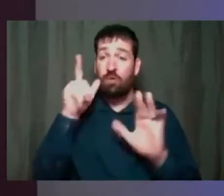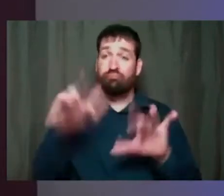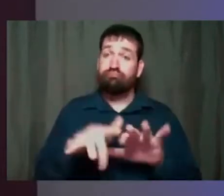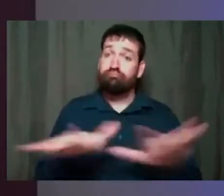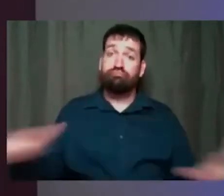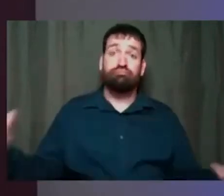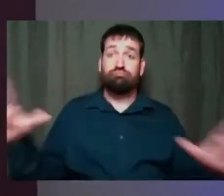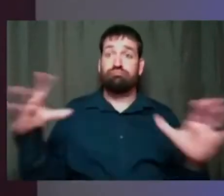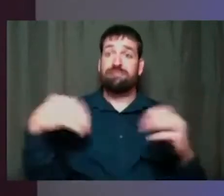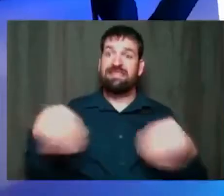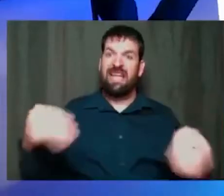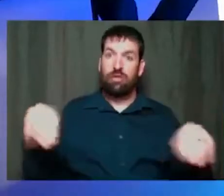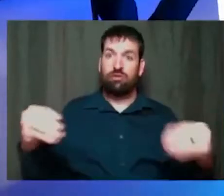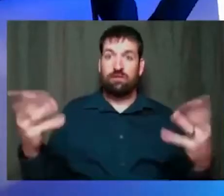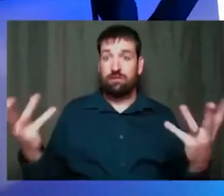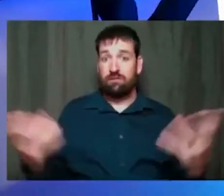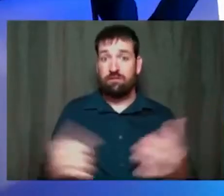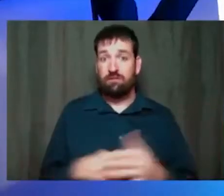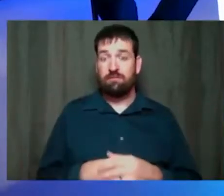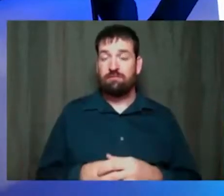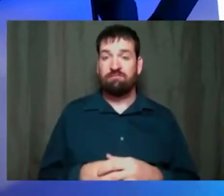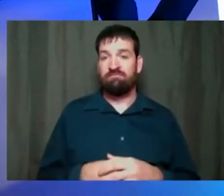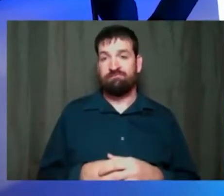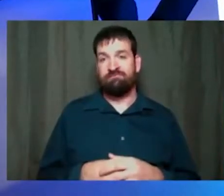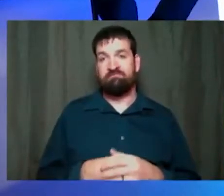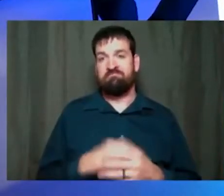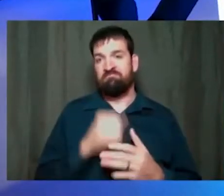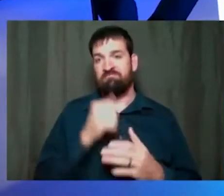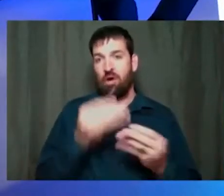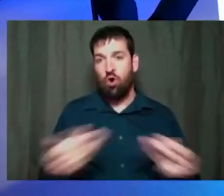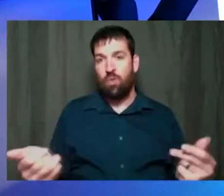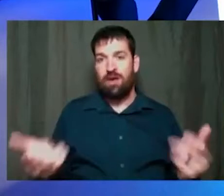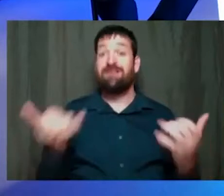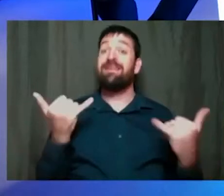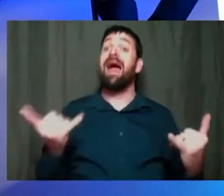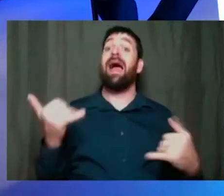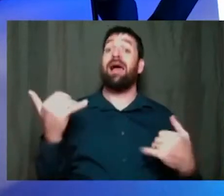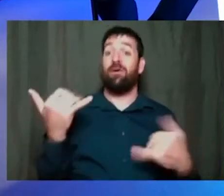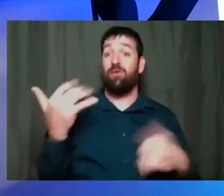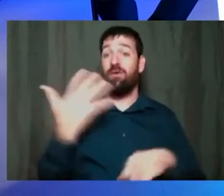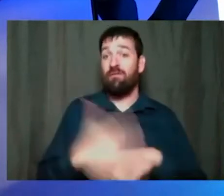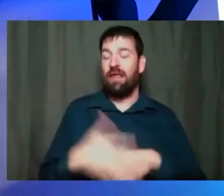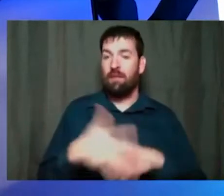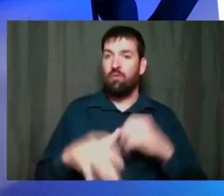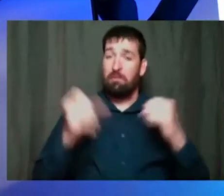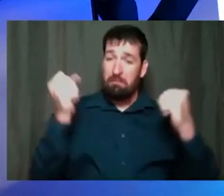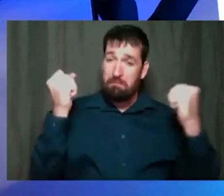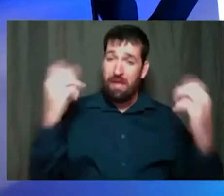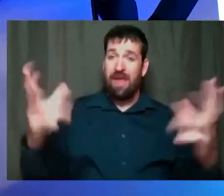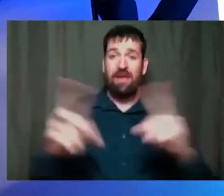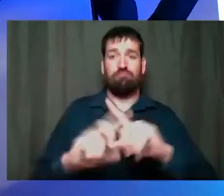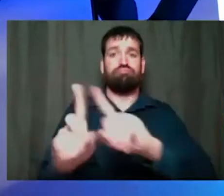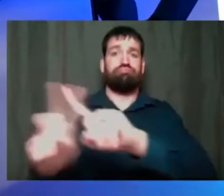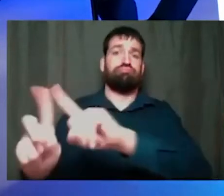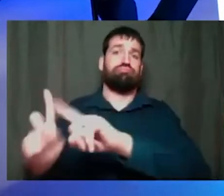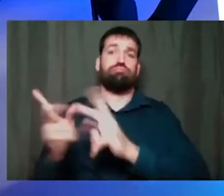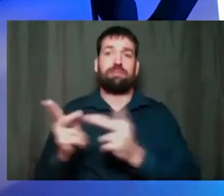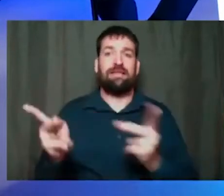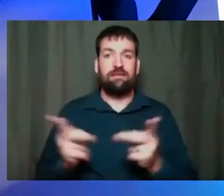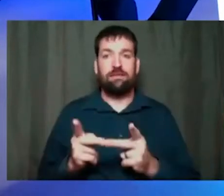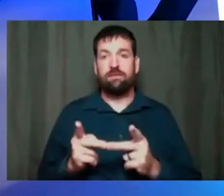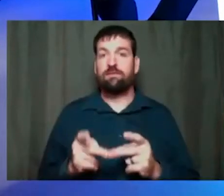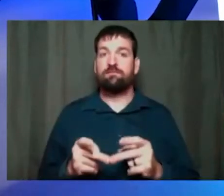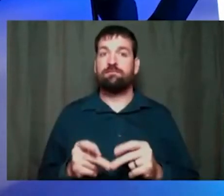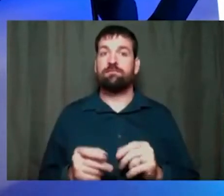that hasn't really gone away. It's just now available in many, many other spots and locations. And you can find it. I think